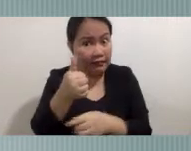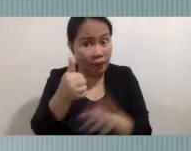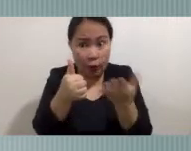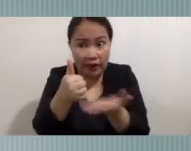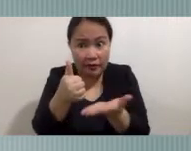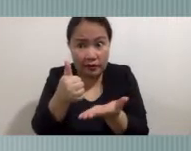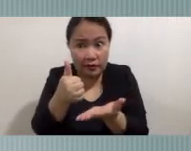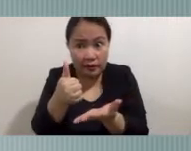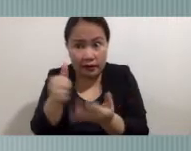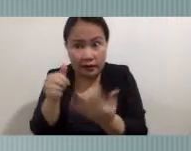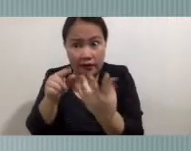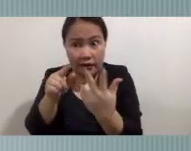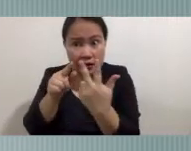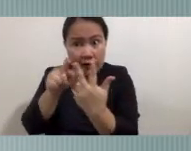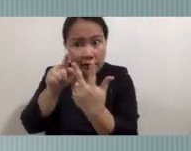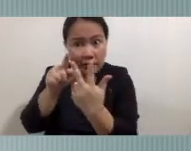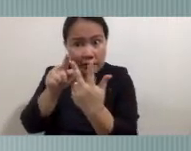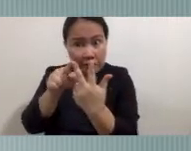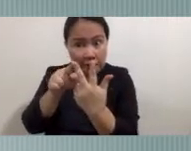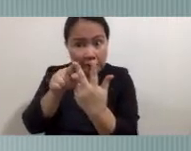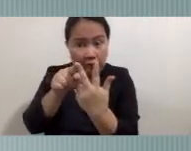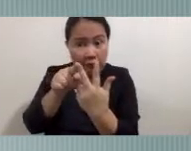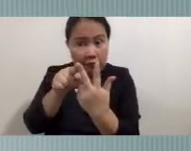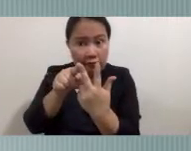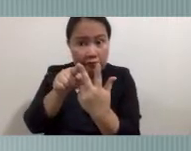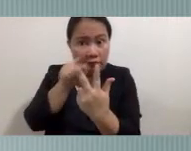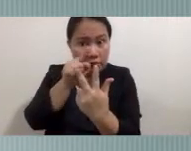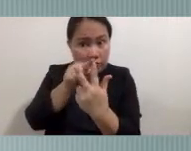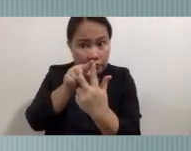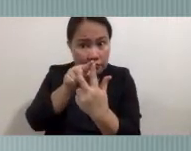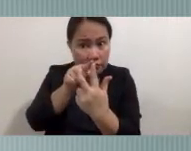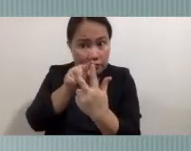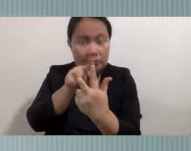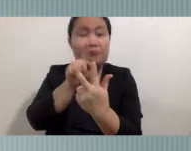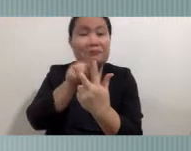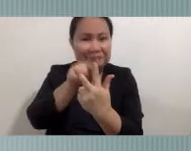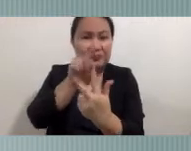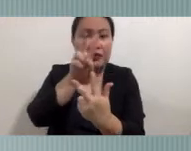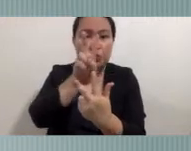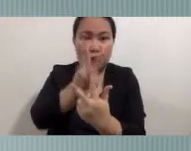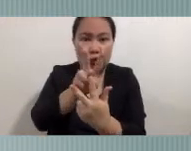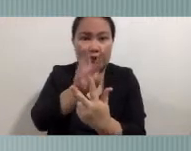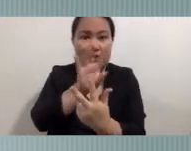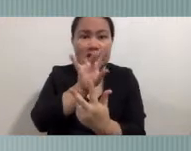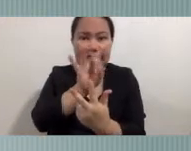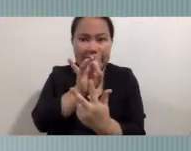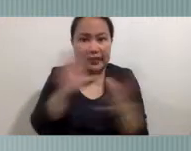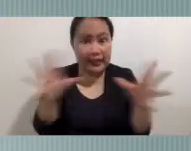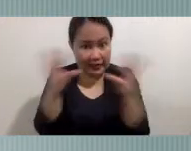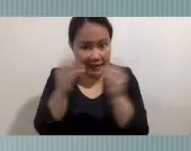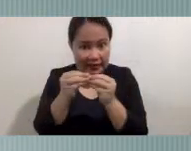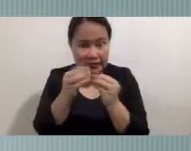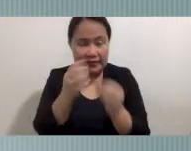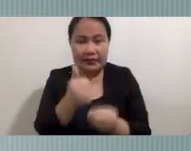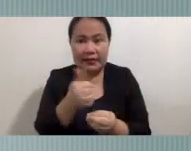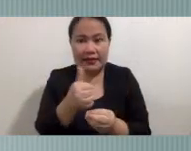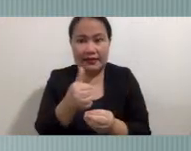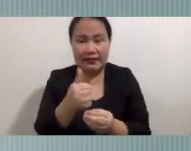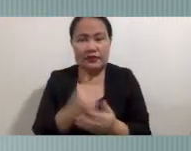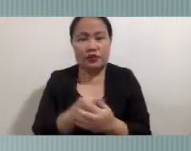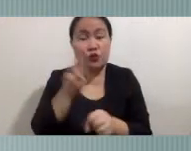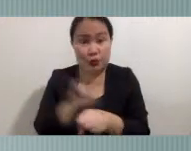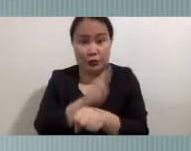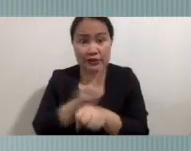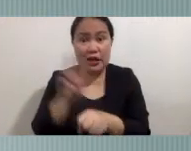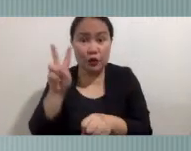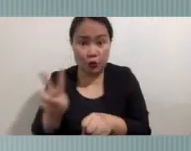niya ay yung b, yung gitna, yung middle term. So, obviously, it's 2 and 8. Okay, so we will use